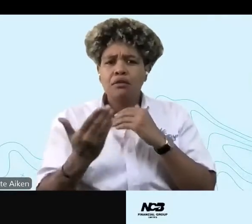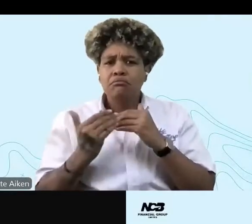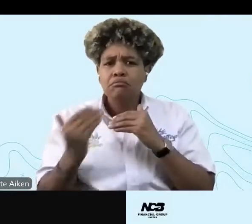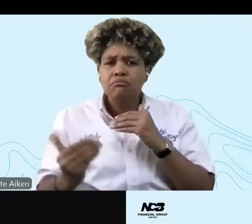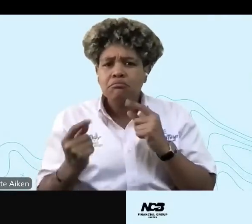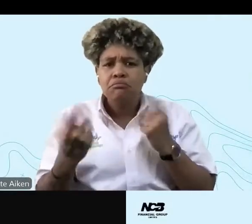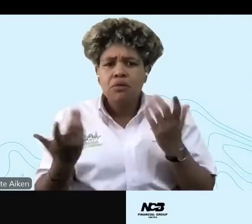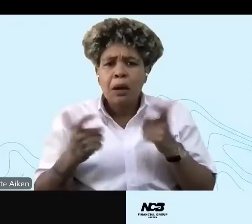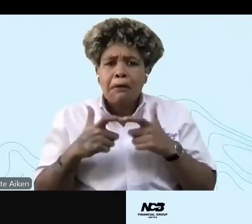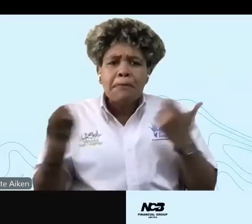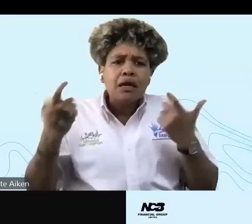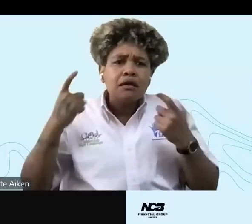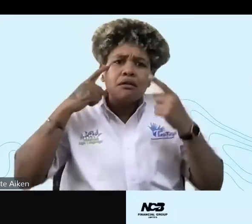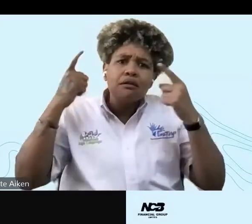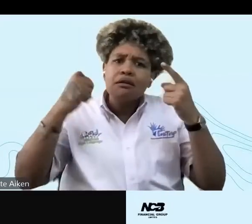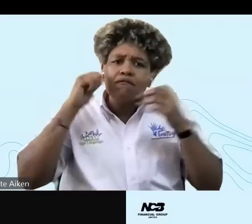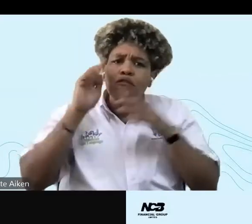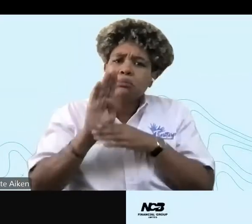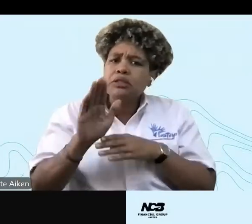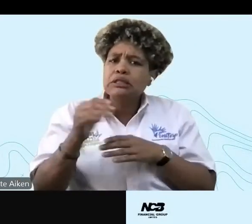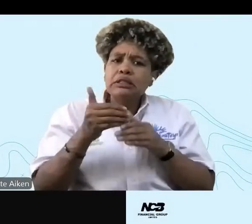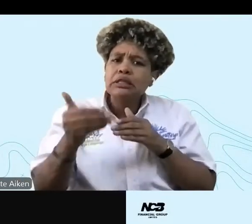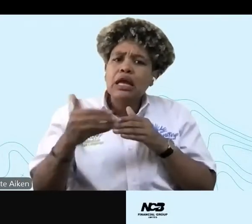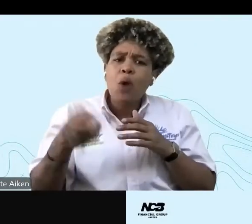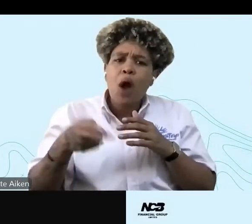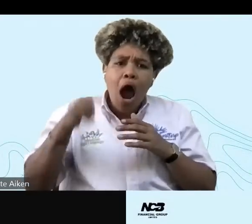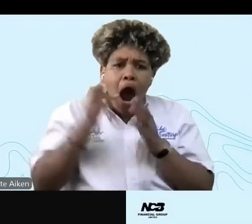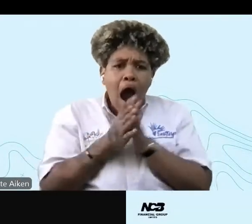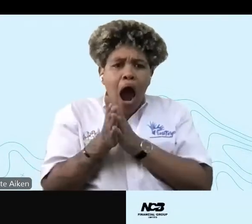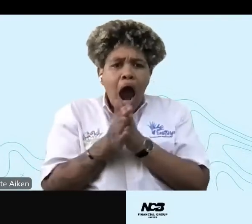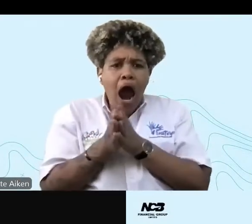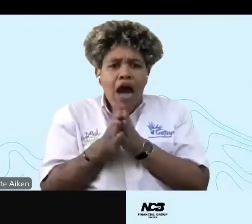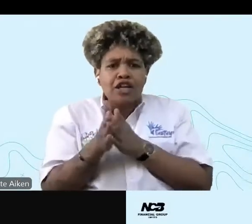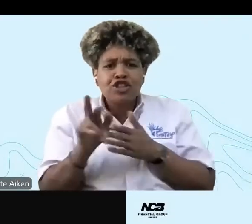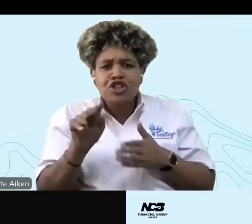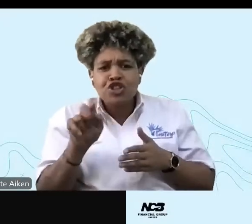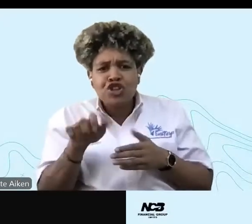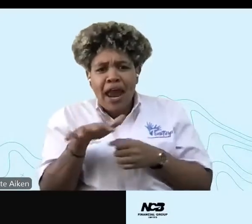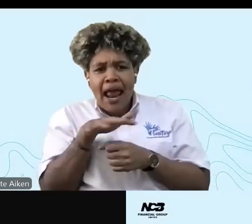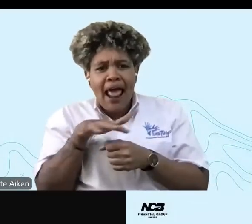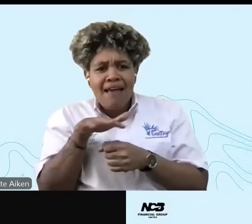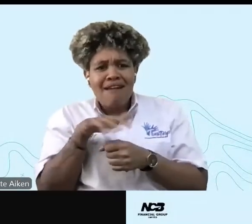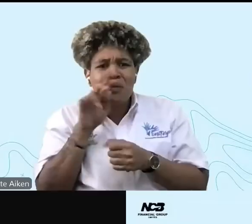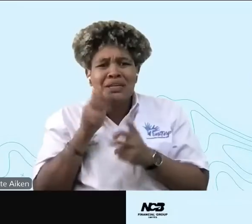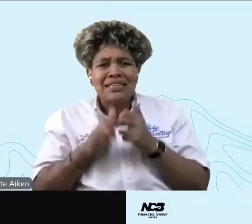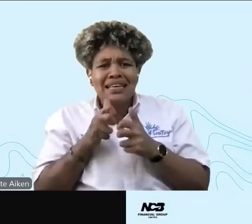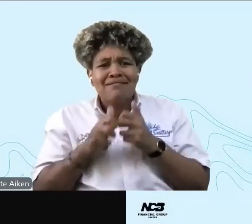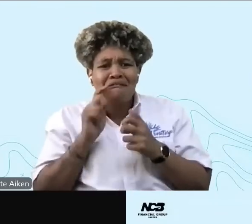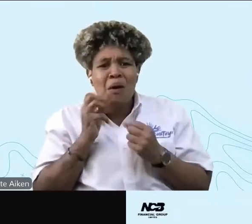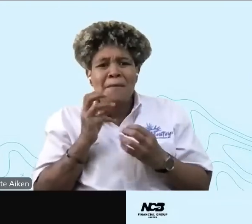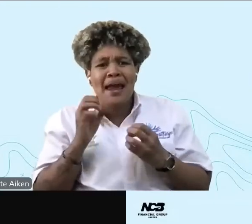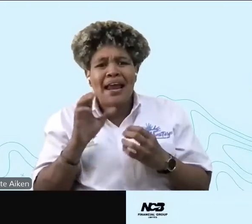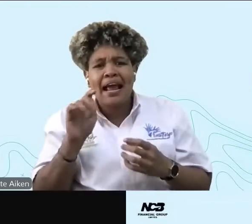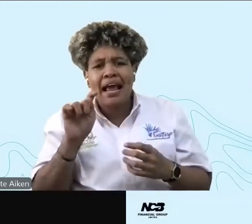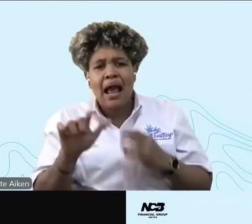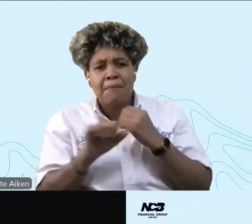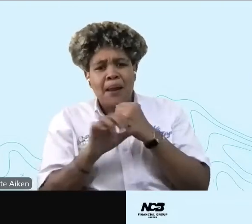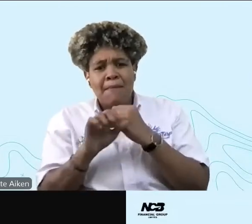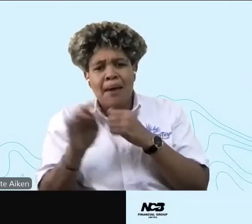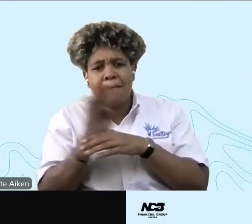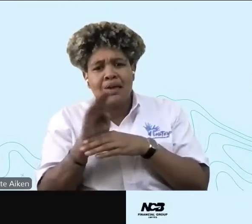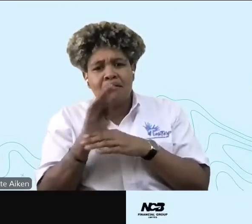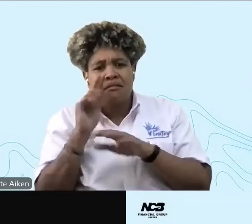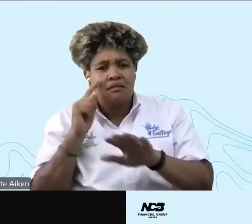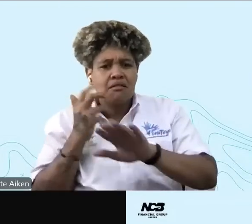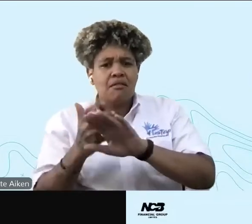major horizon for the business? The high interest rate environment would have been difficult for many capital markets businesses over